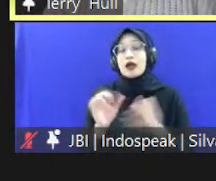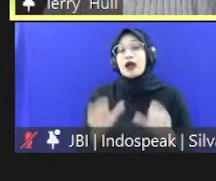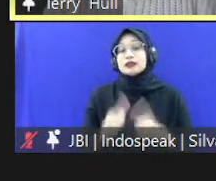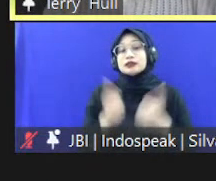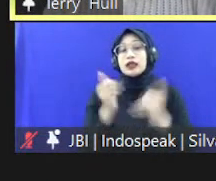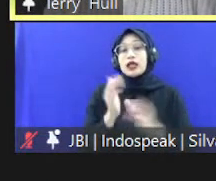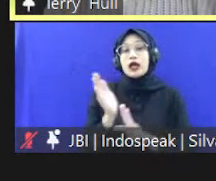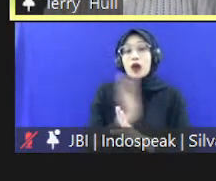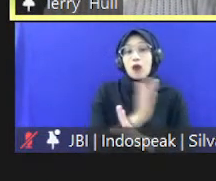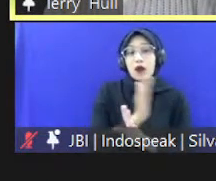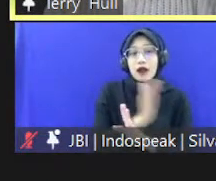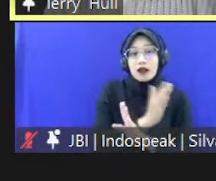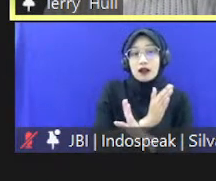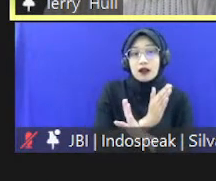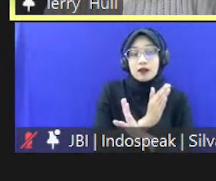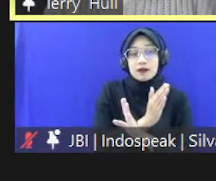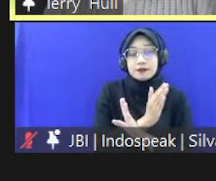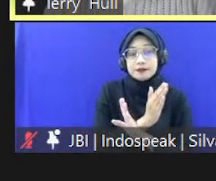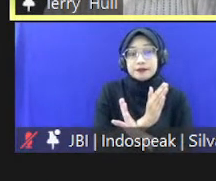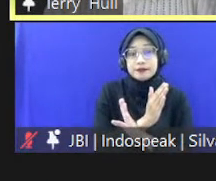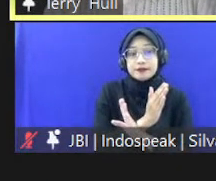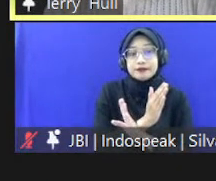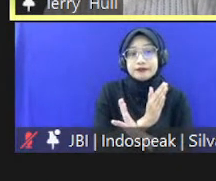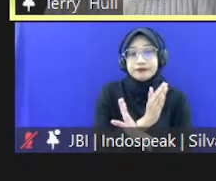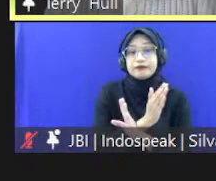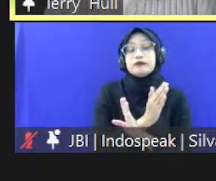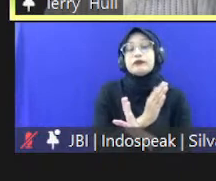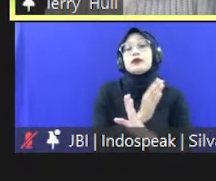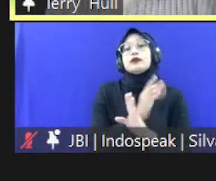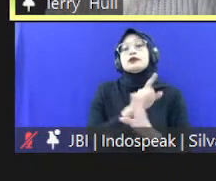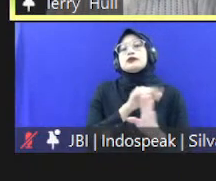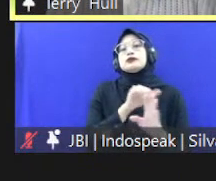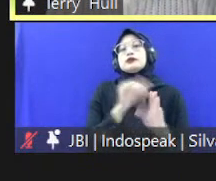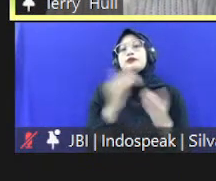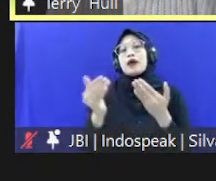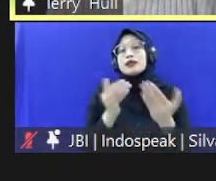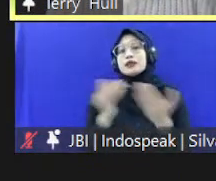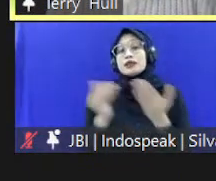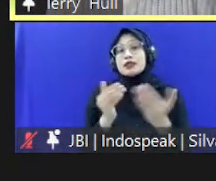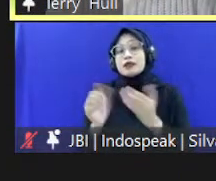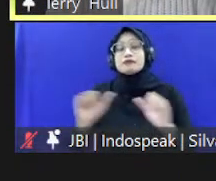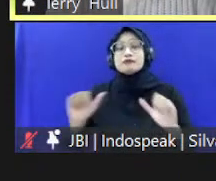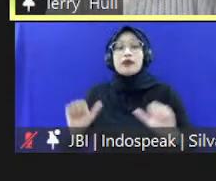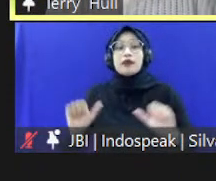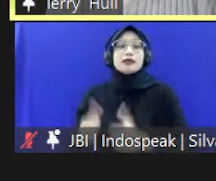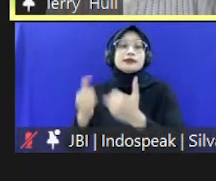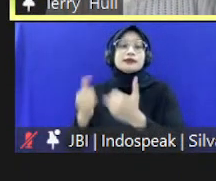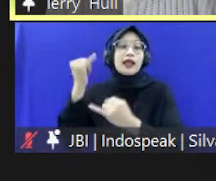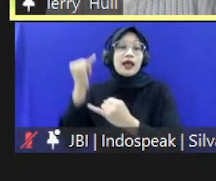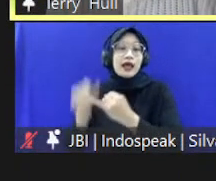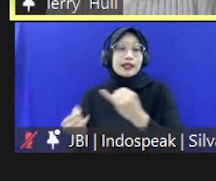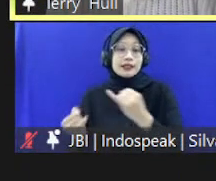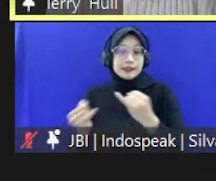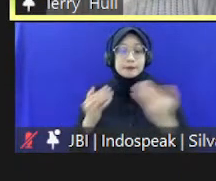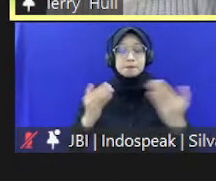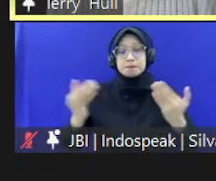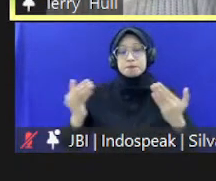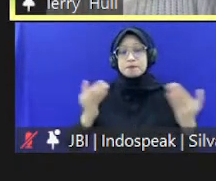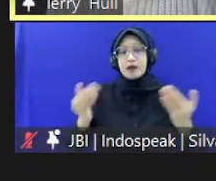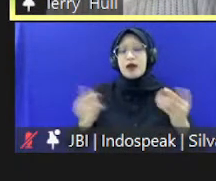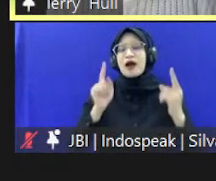the final results, the revised results, show that there was a